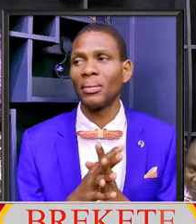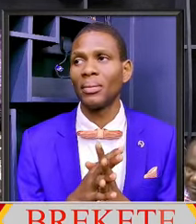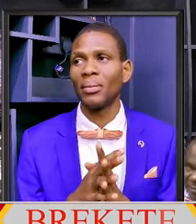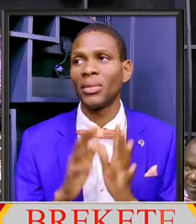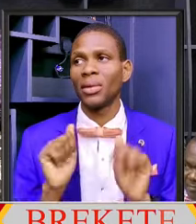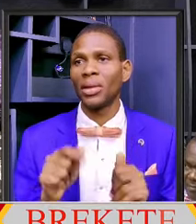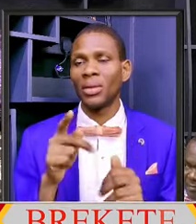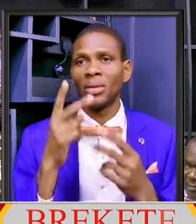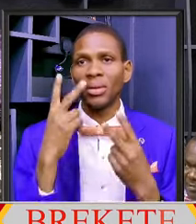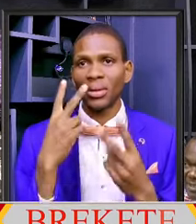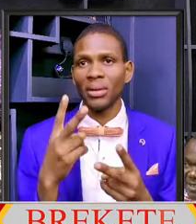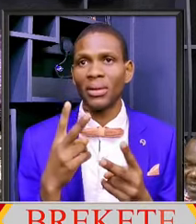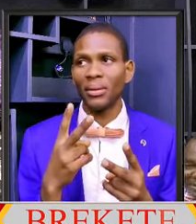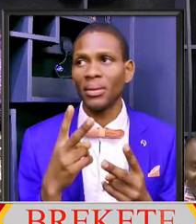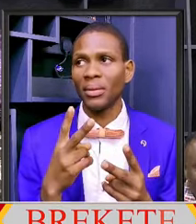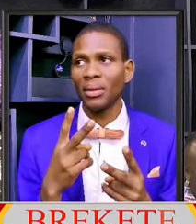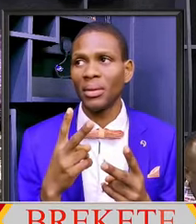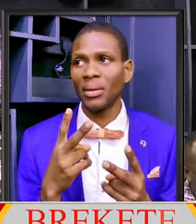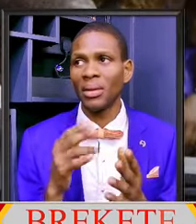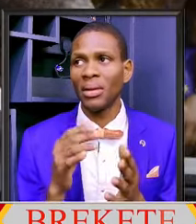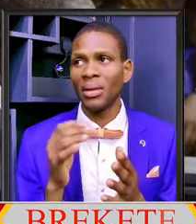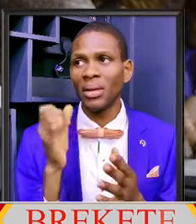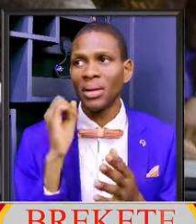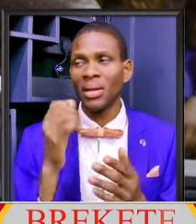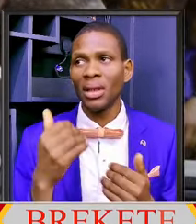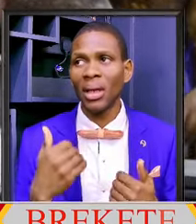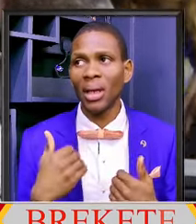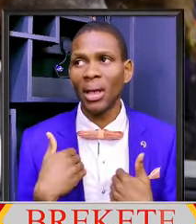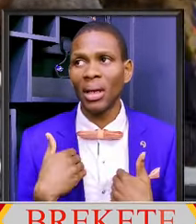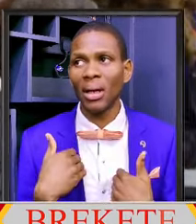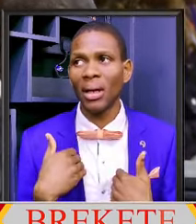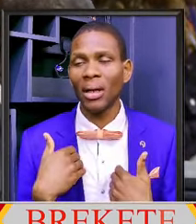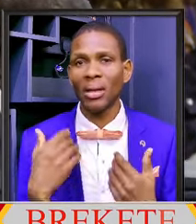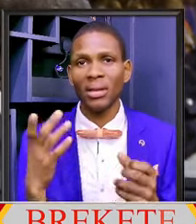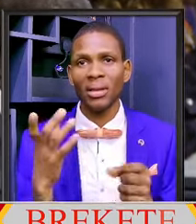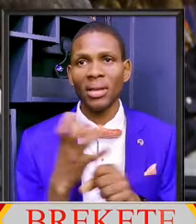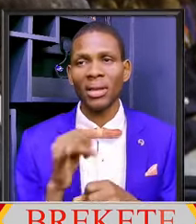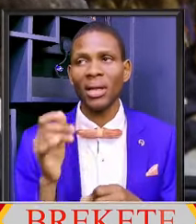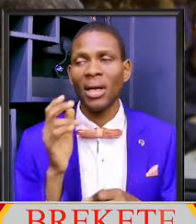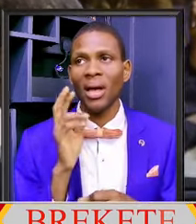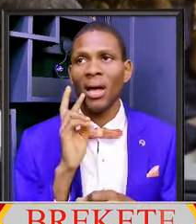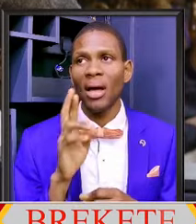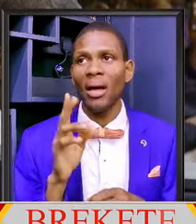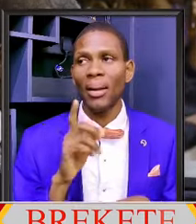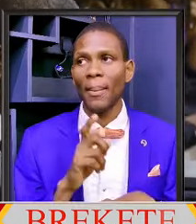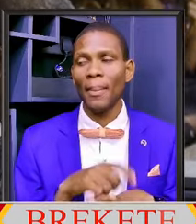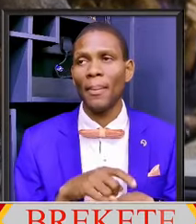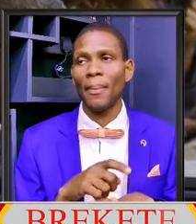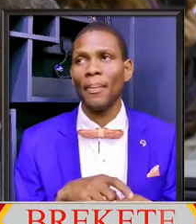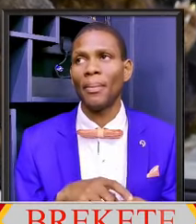Can you see that she has actually taken her time